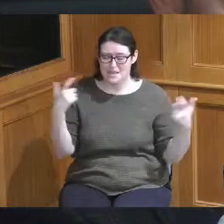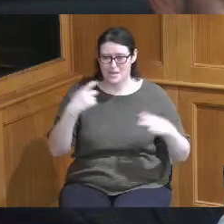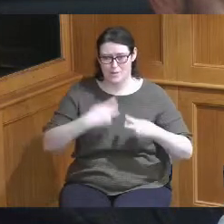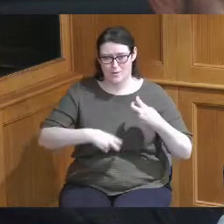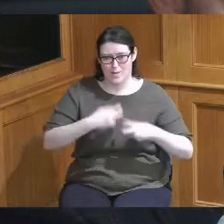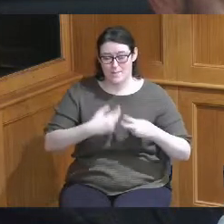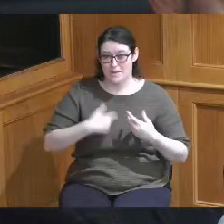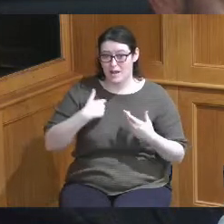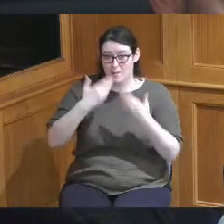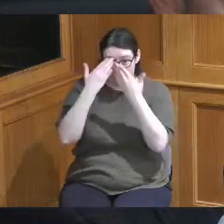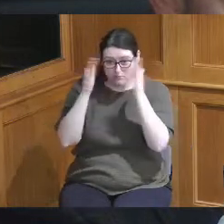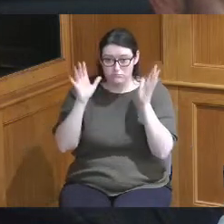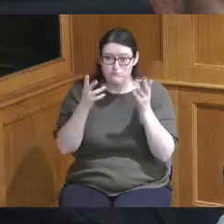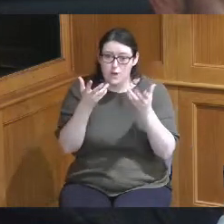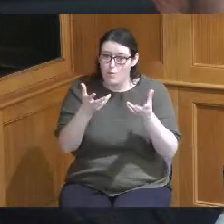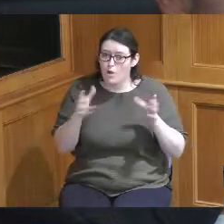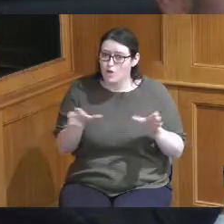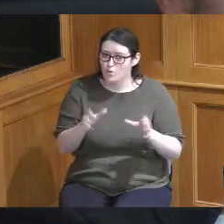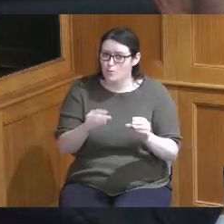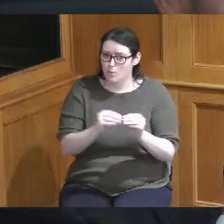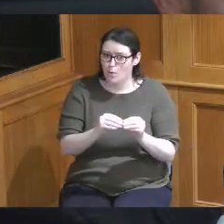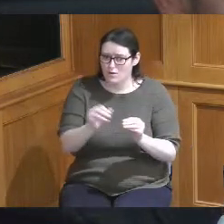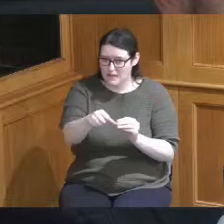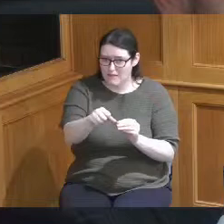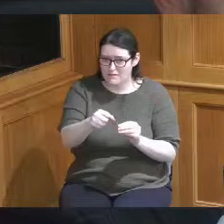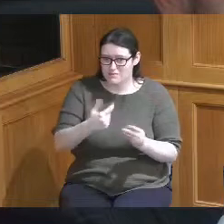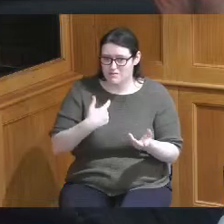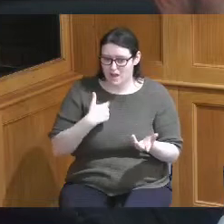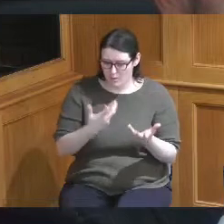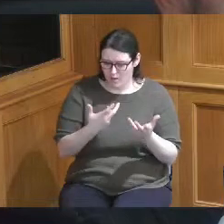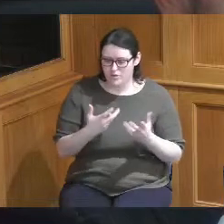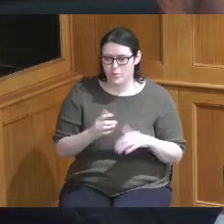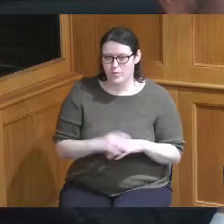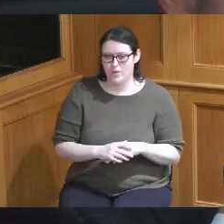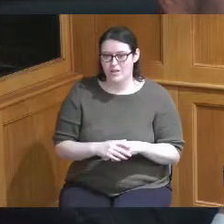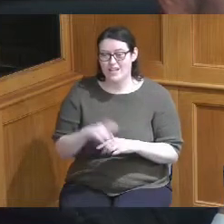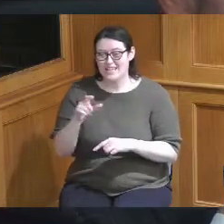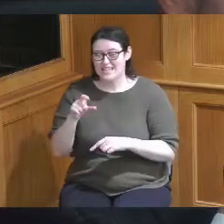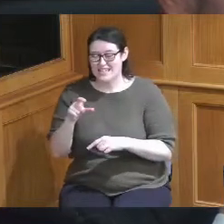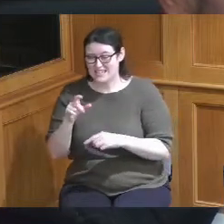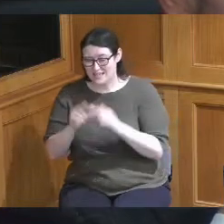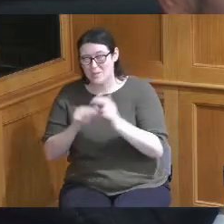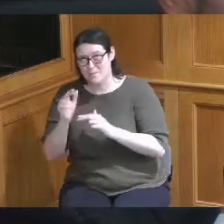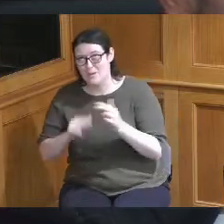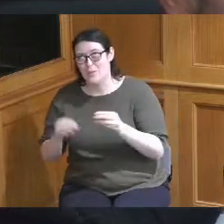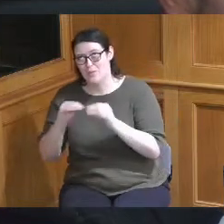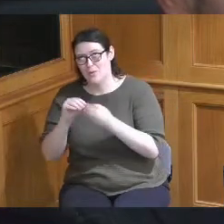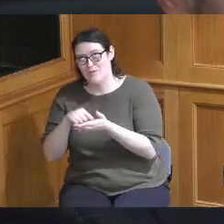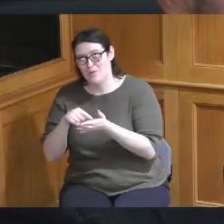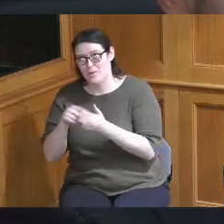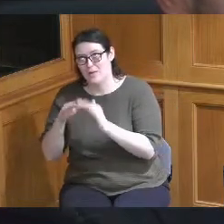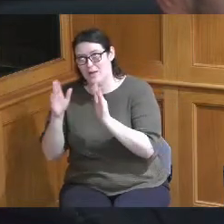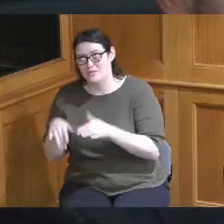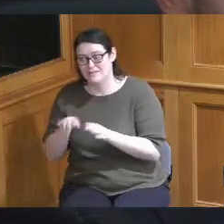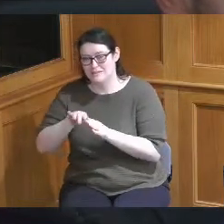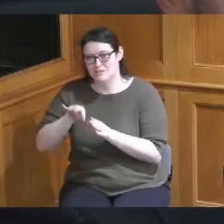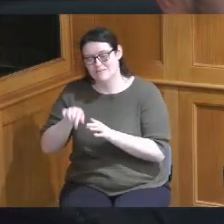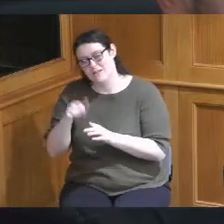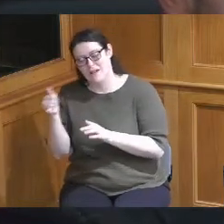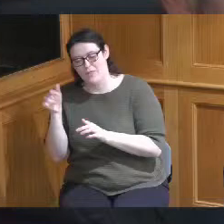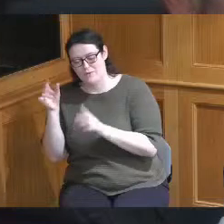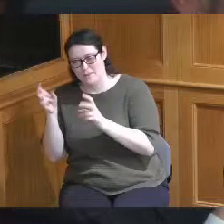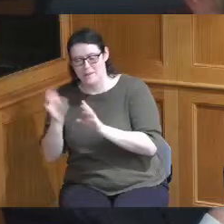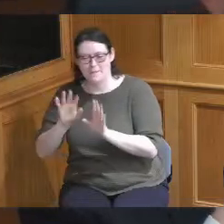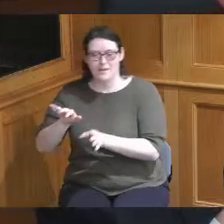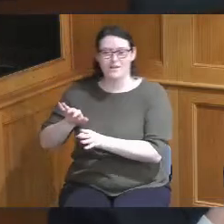can do more. We need to do more. And we also need to build more affordable housing, just as an aside.